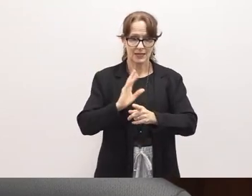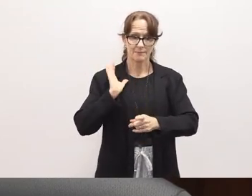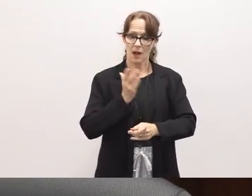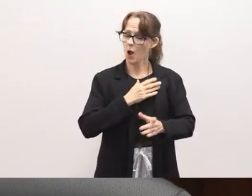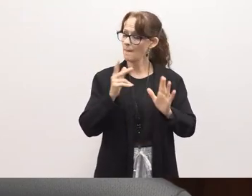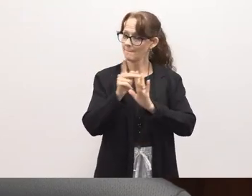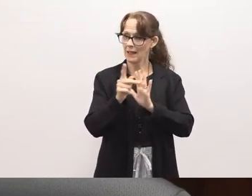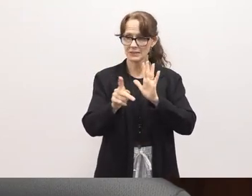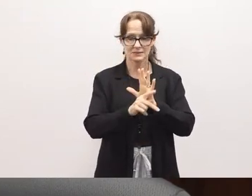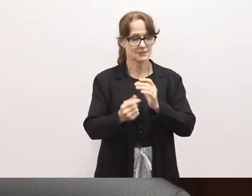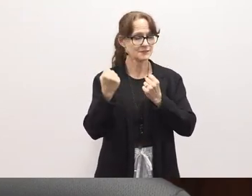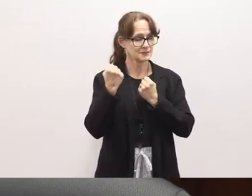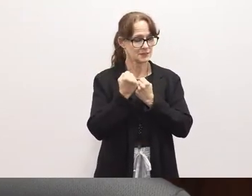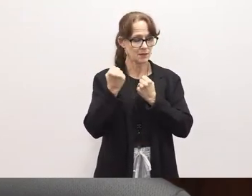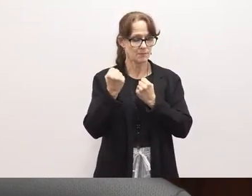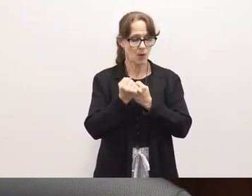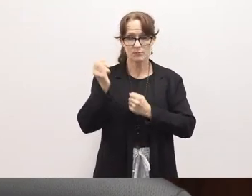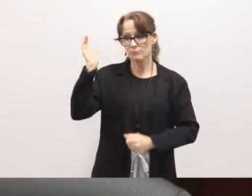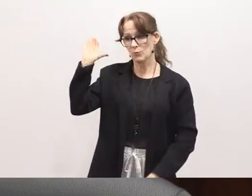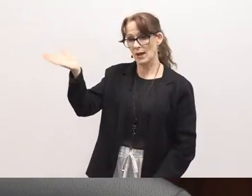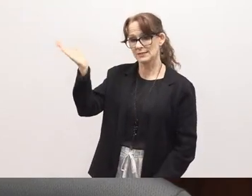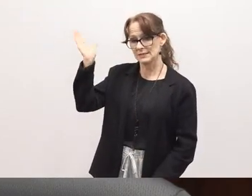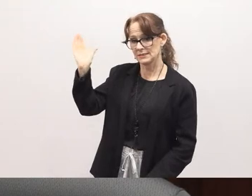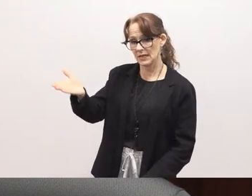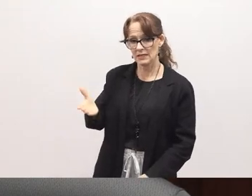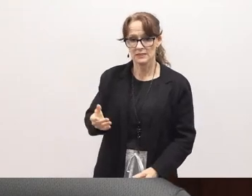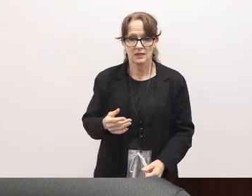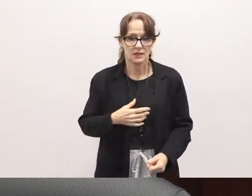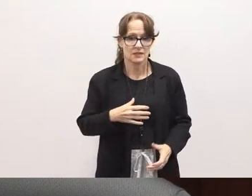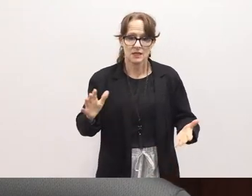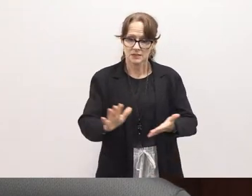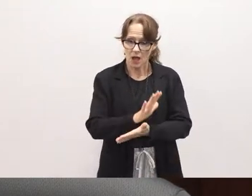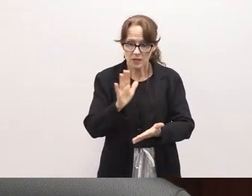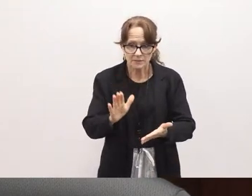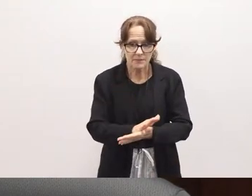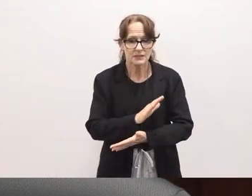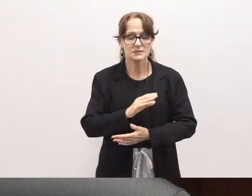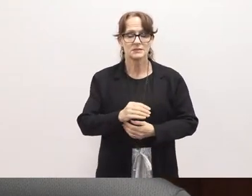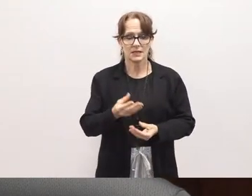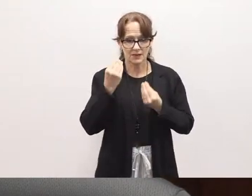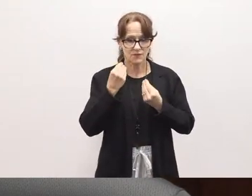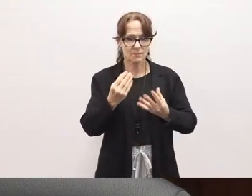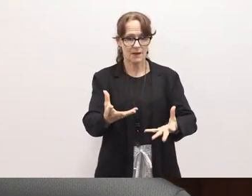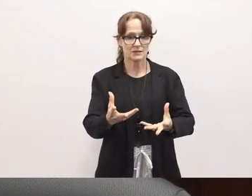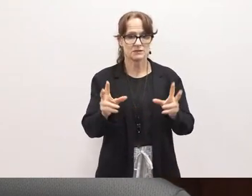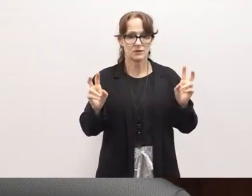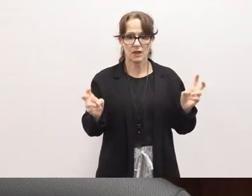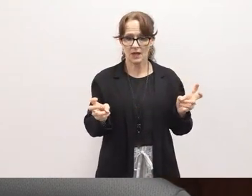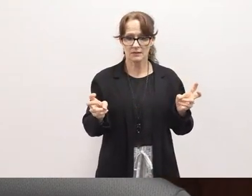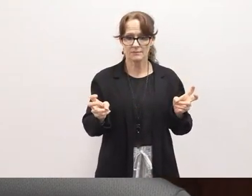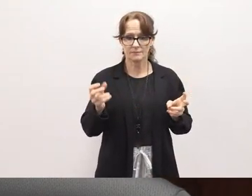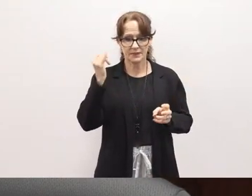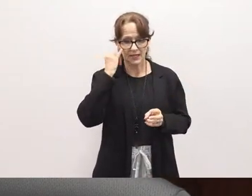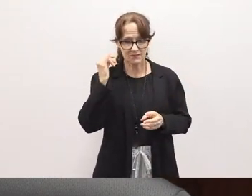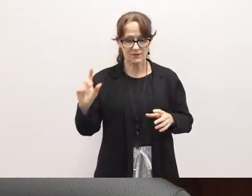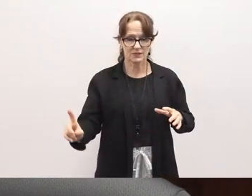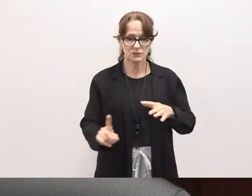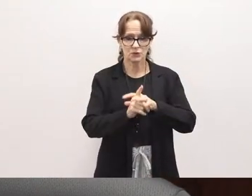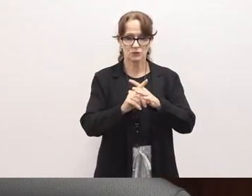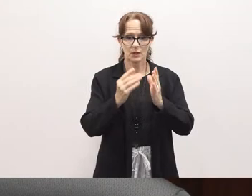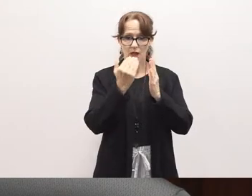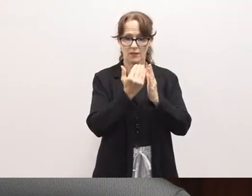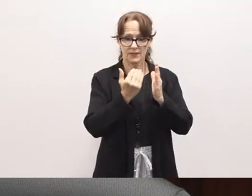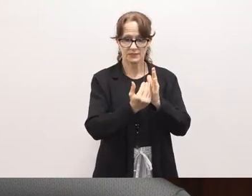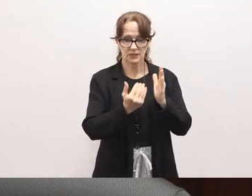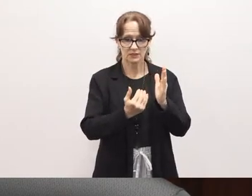policy, whether it's presentations, whether it's documents, whether it's informational items, that if an item appears on an agenda,